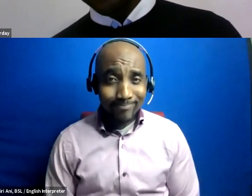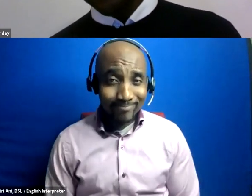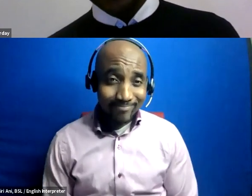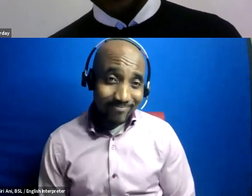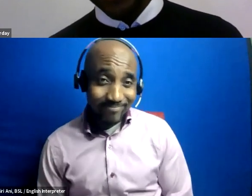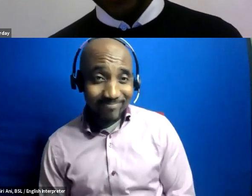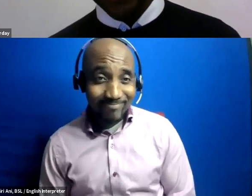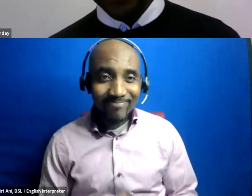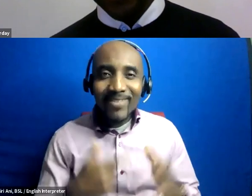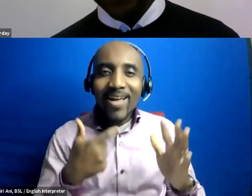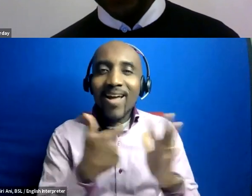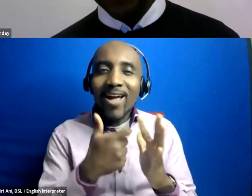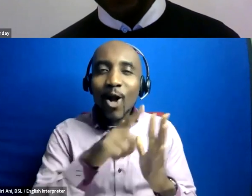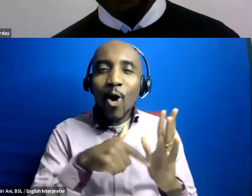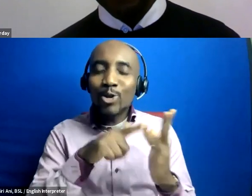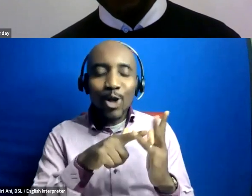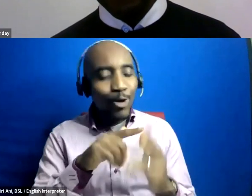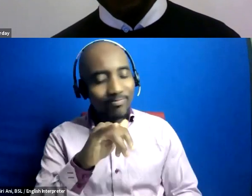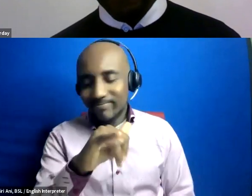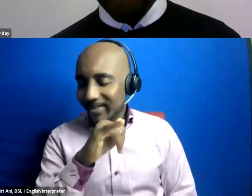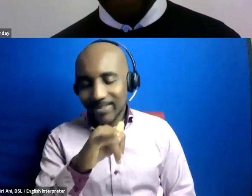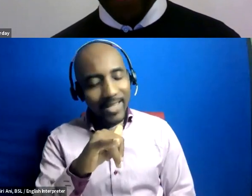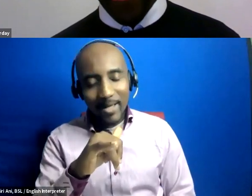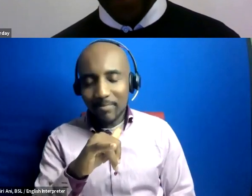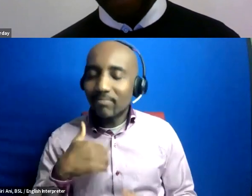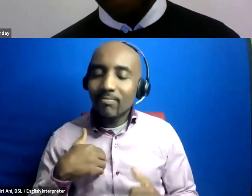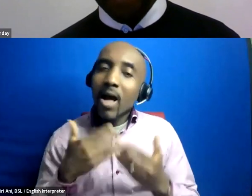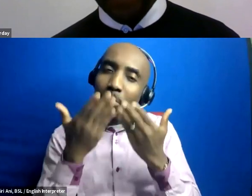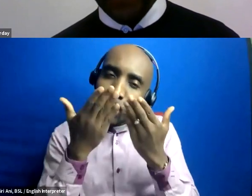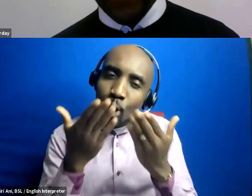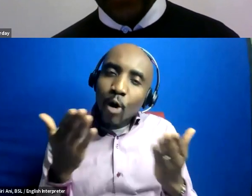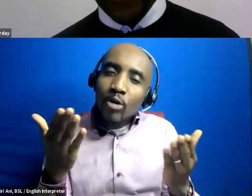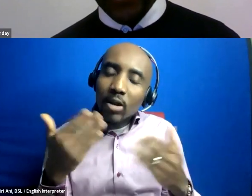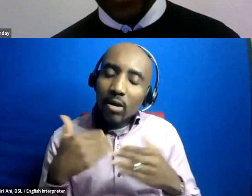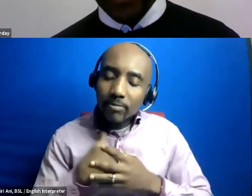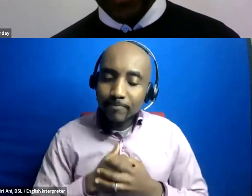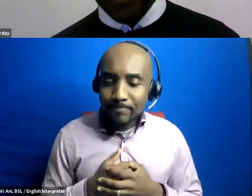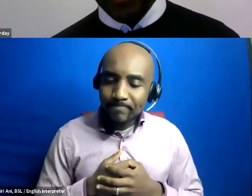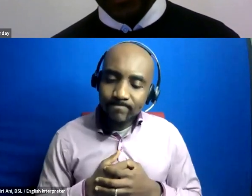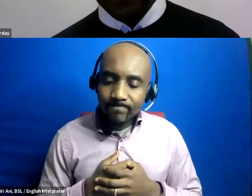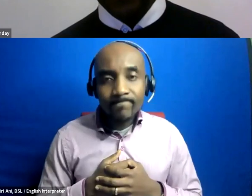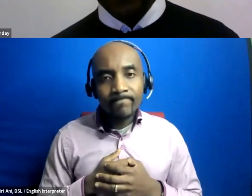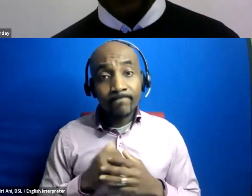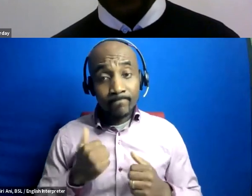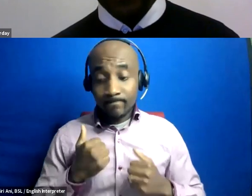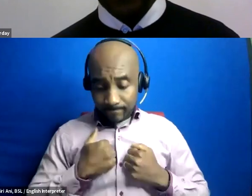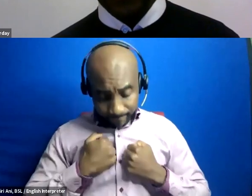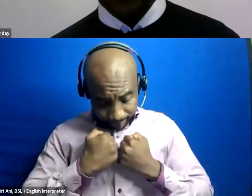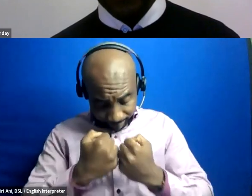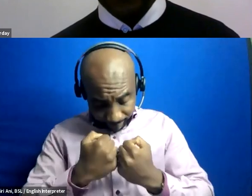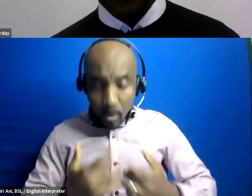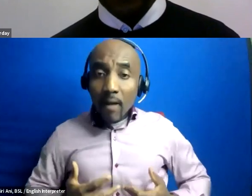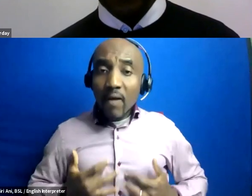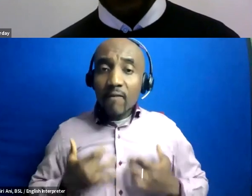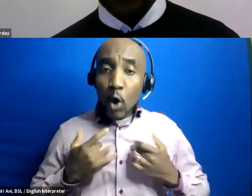Yeah, I think I would say the same. I think it's an honor to be in a position where you can use your voice to impact